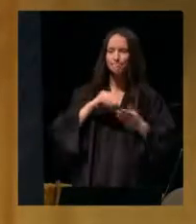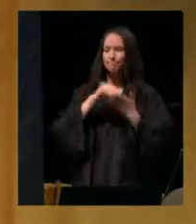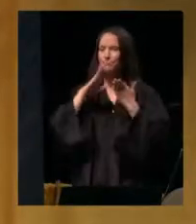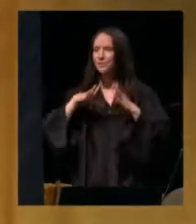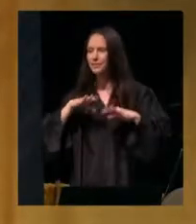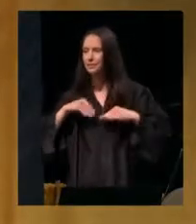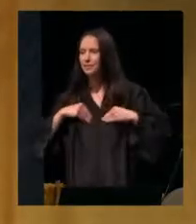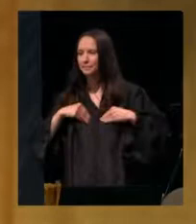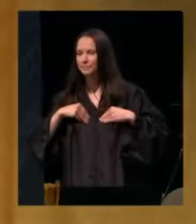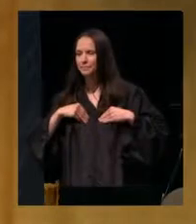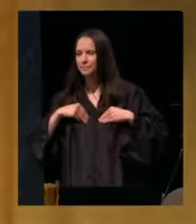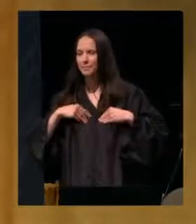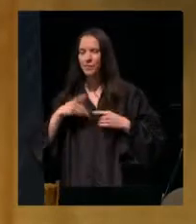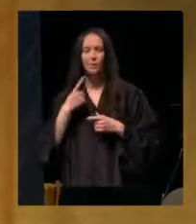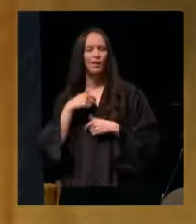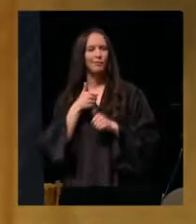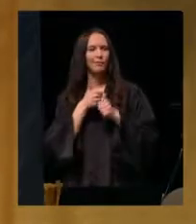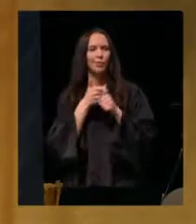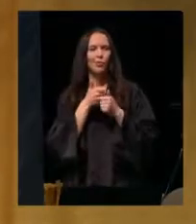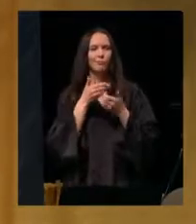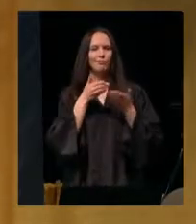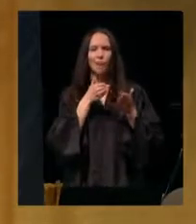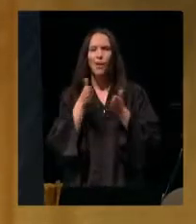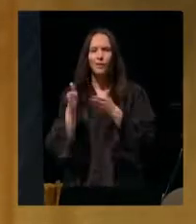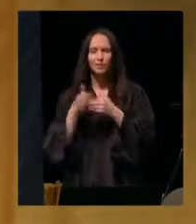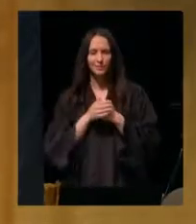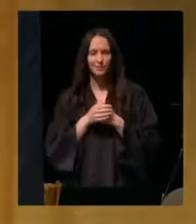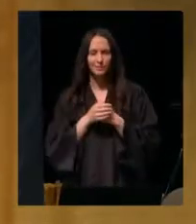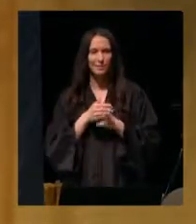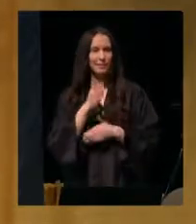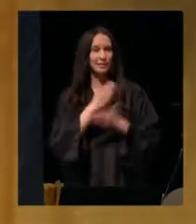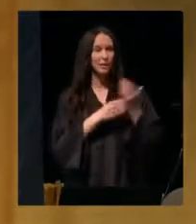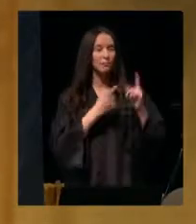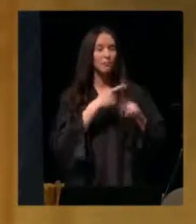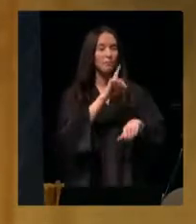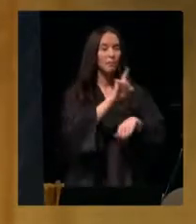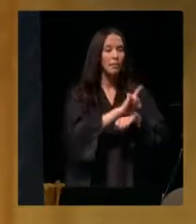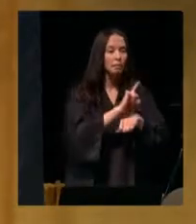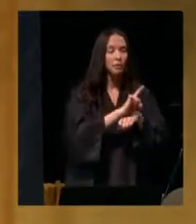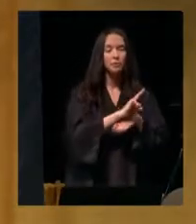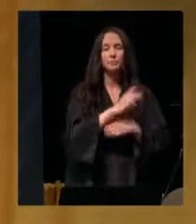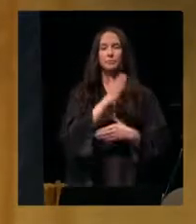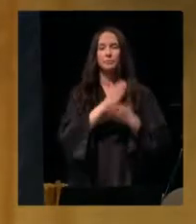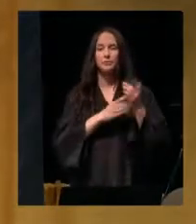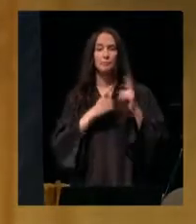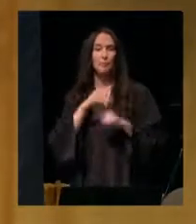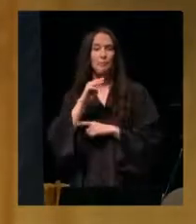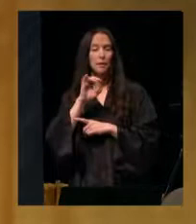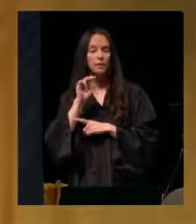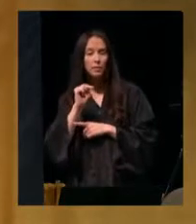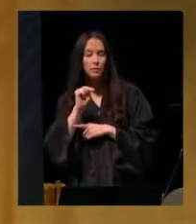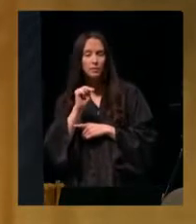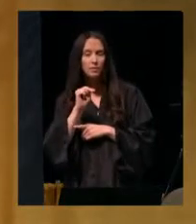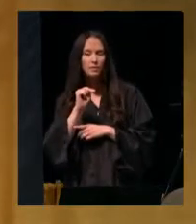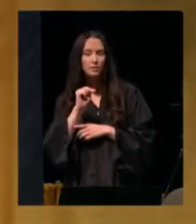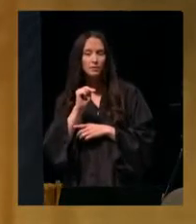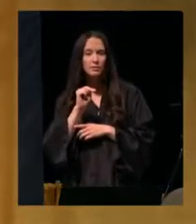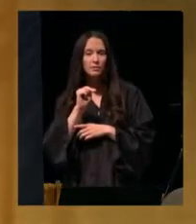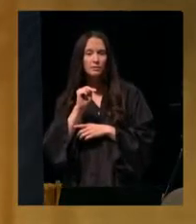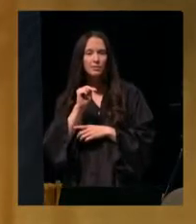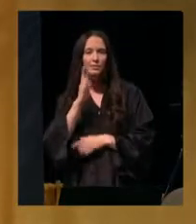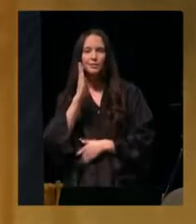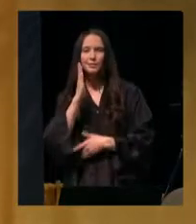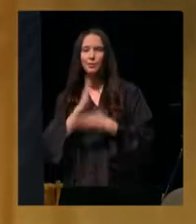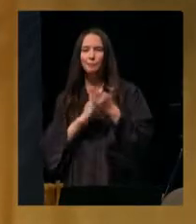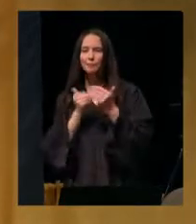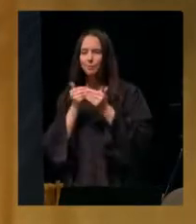paths that have brought us here today. Some of us come from Liberia, some from Minnesota, and some of us down the block at